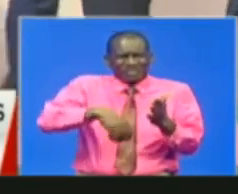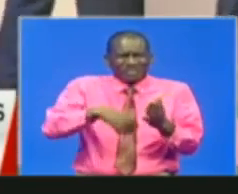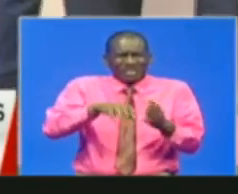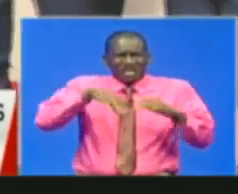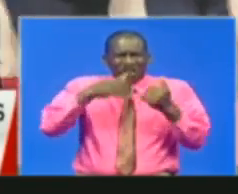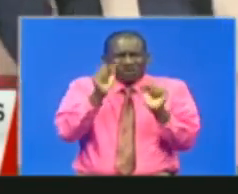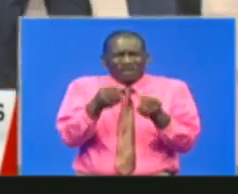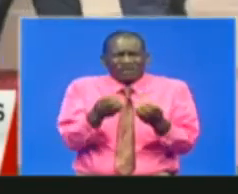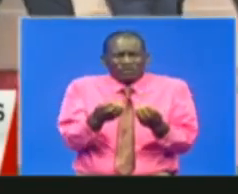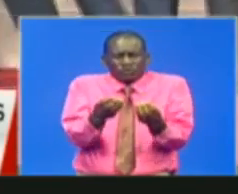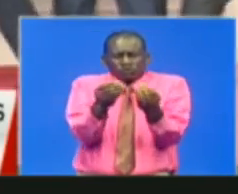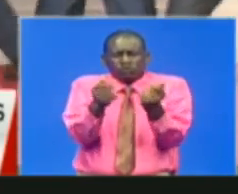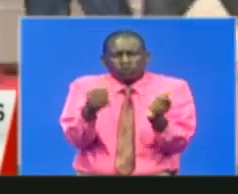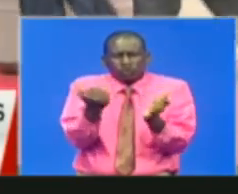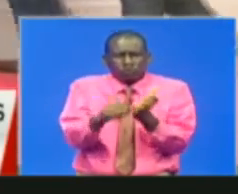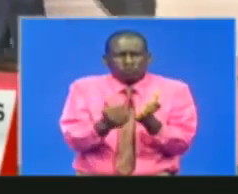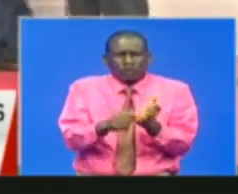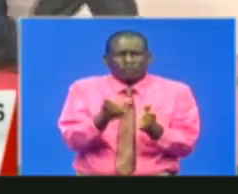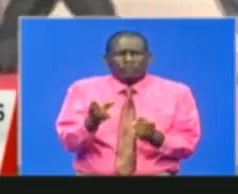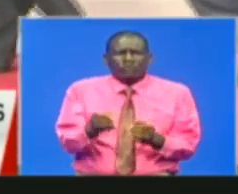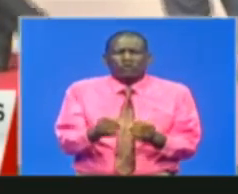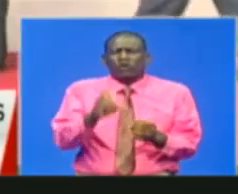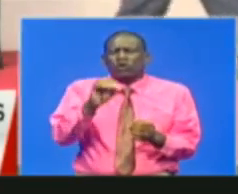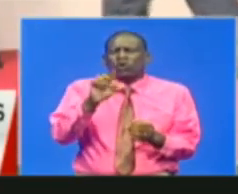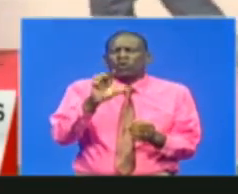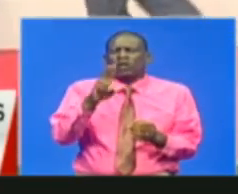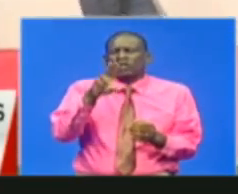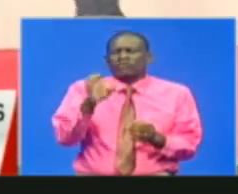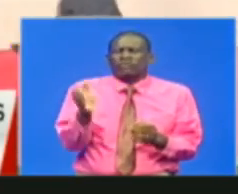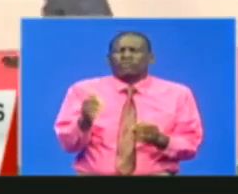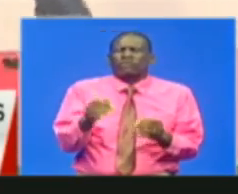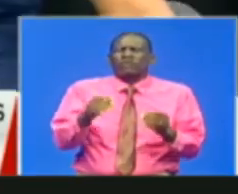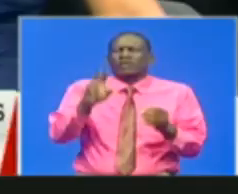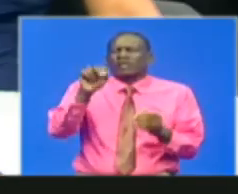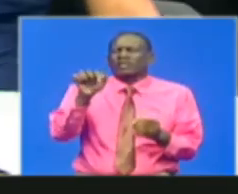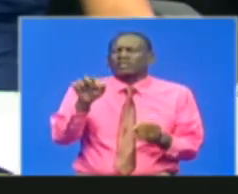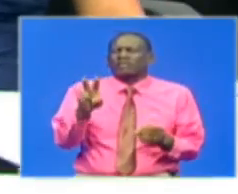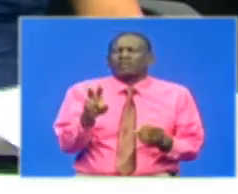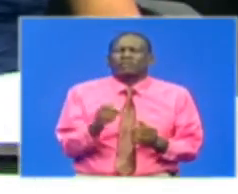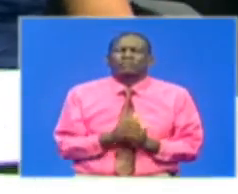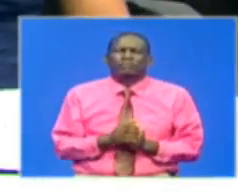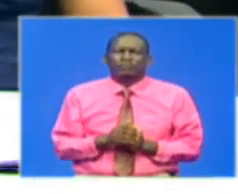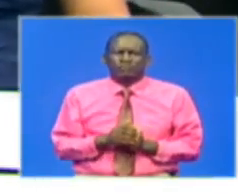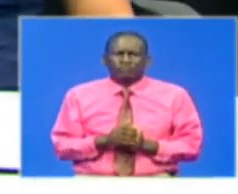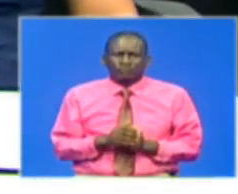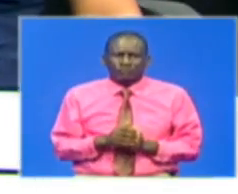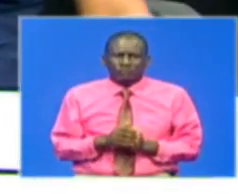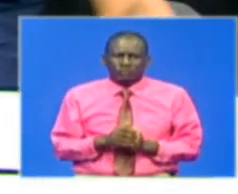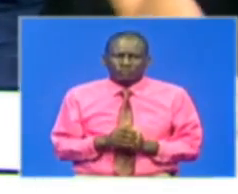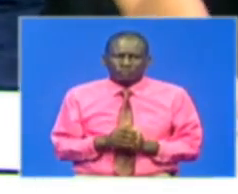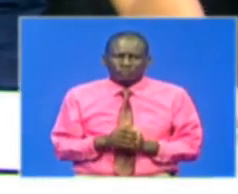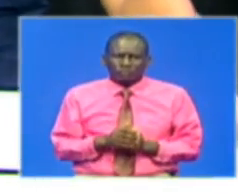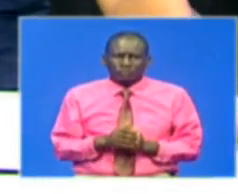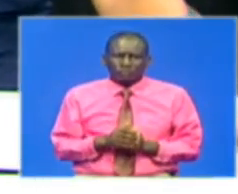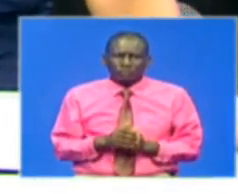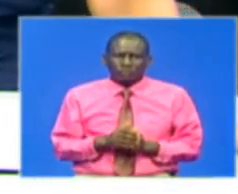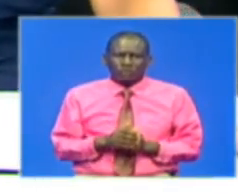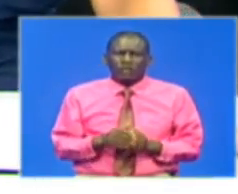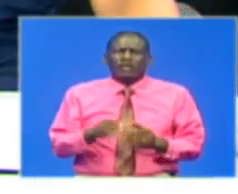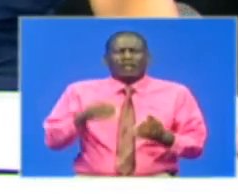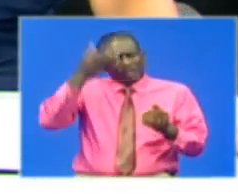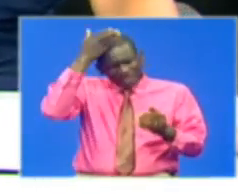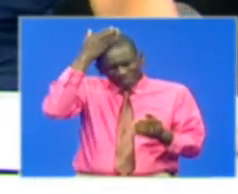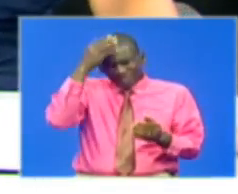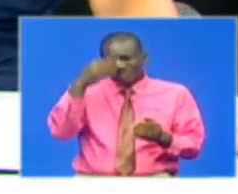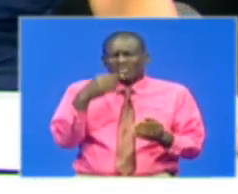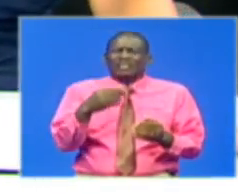itself out of the hole it's dug? Olive Burrows, NTV. Well, the nurses are standing their ground, and